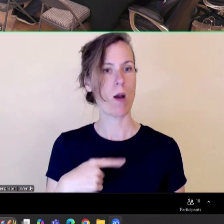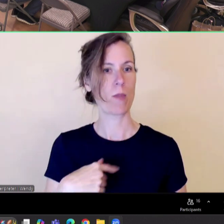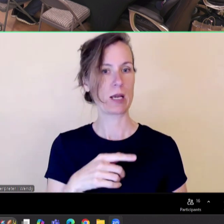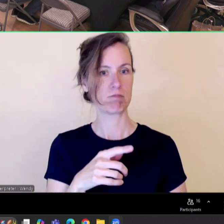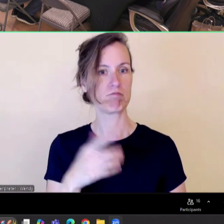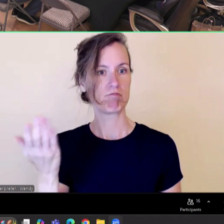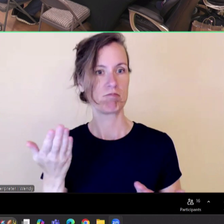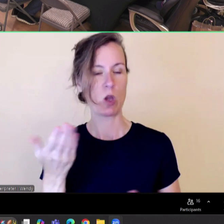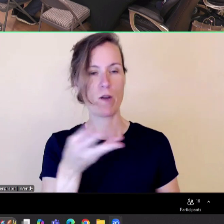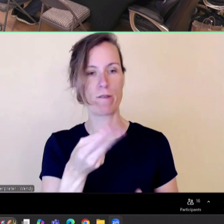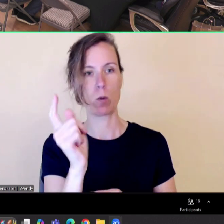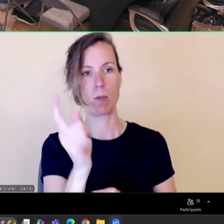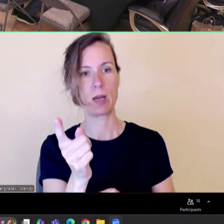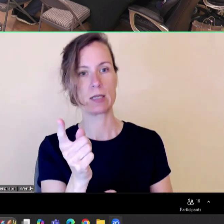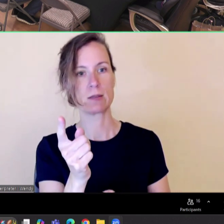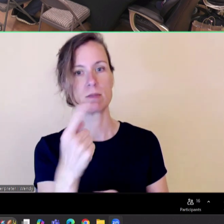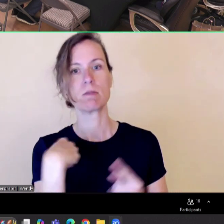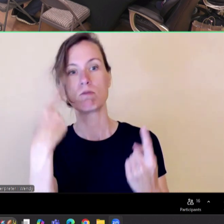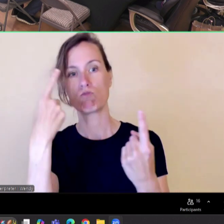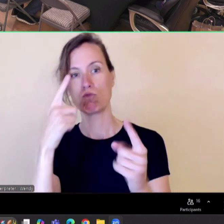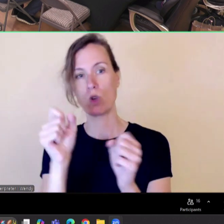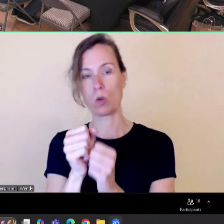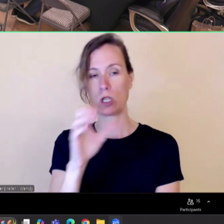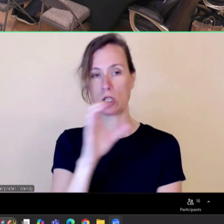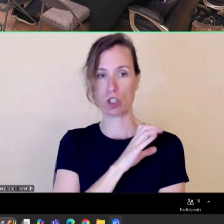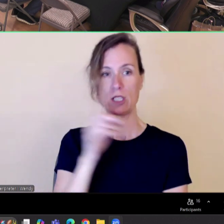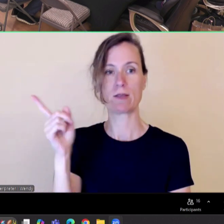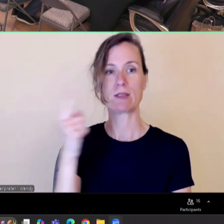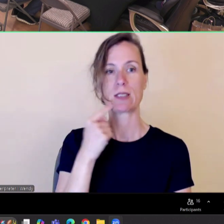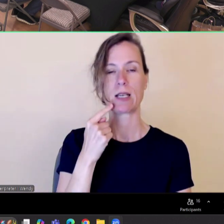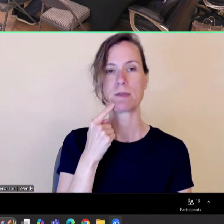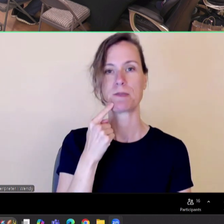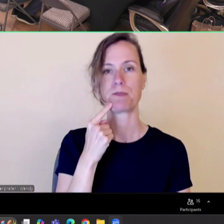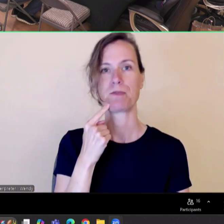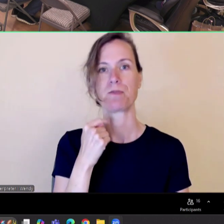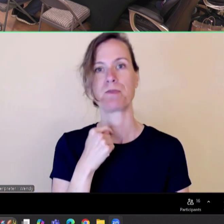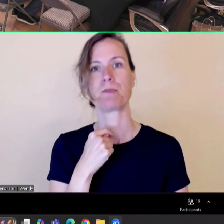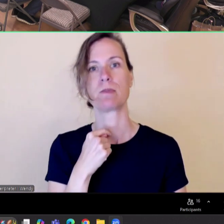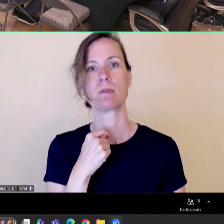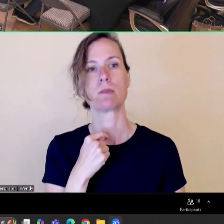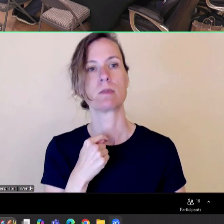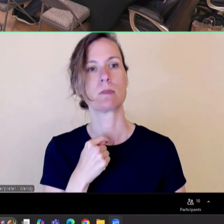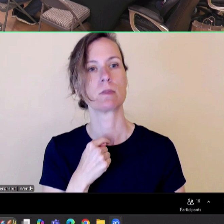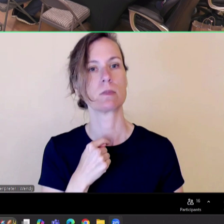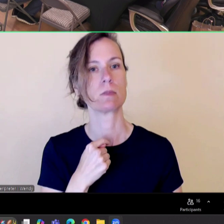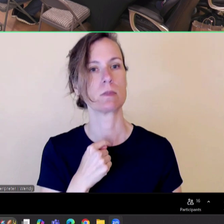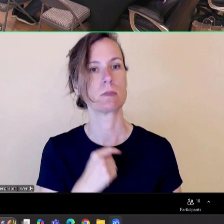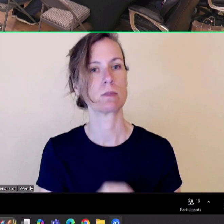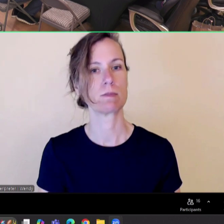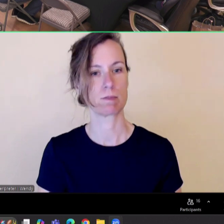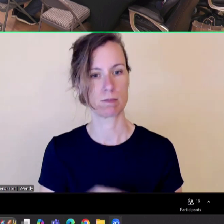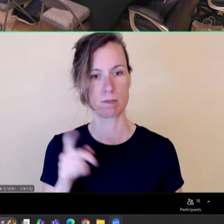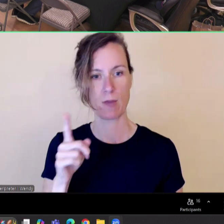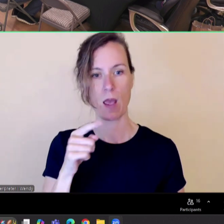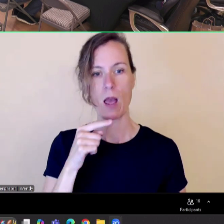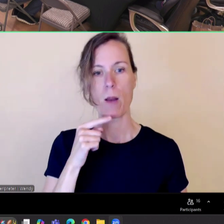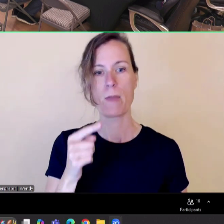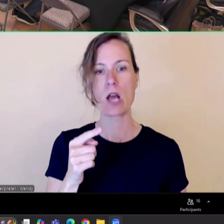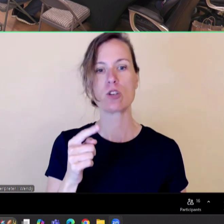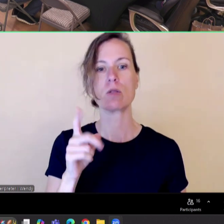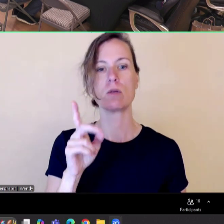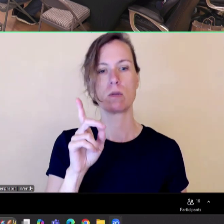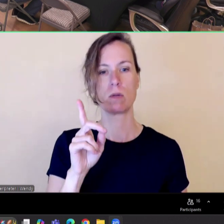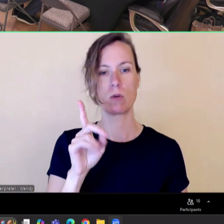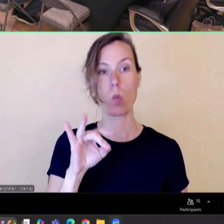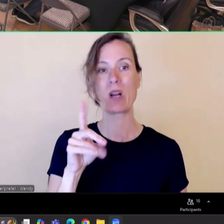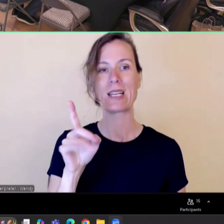that certainly I agree with everything that the Chief said. As he mentioned, we did do pilots throughout the community,